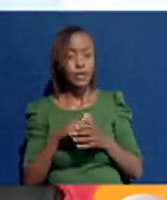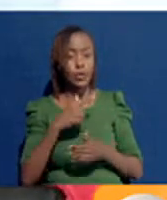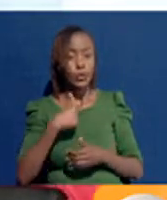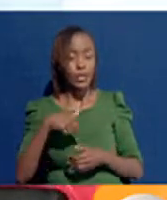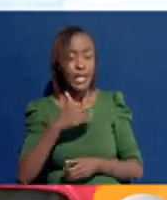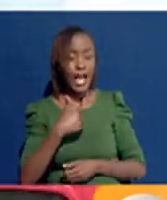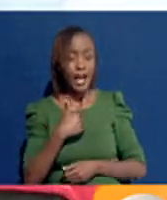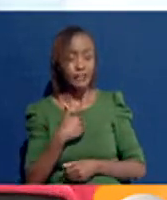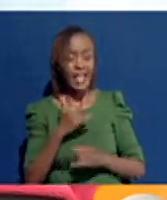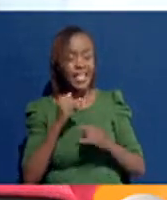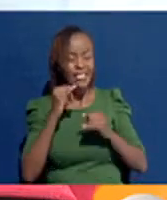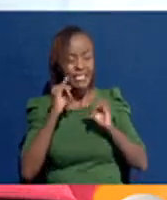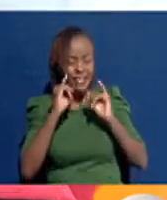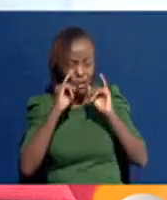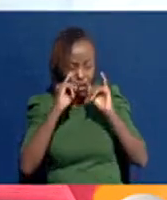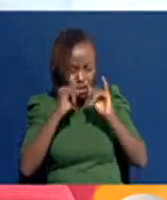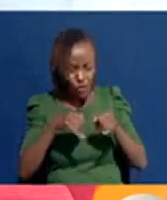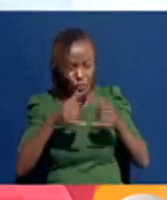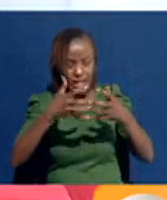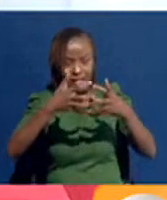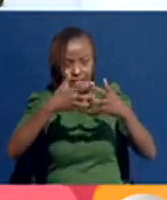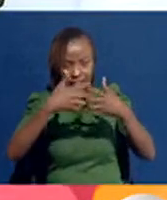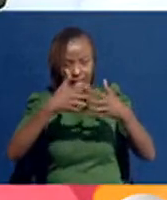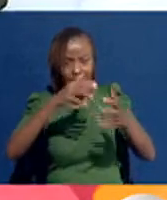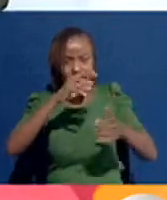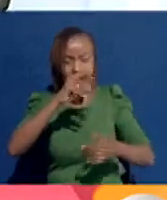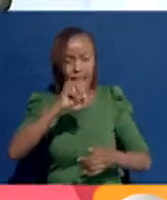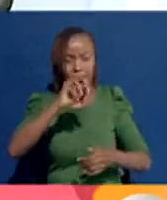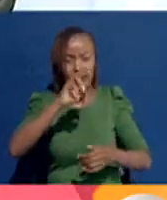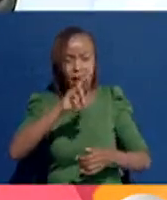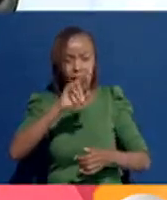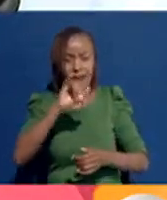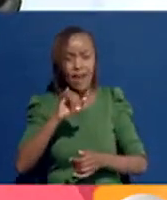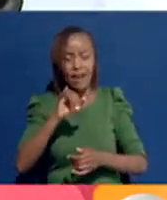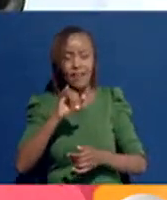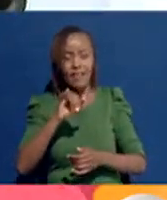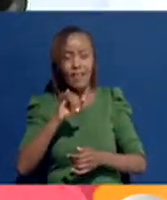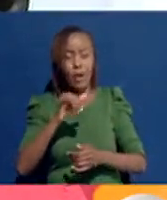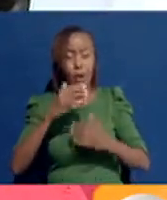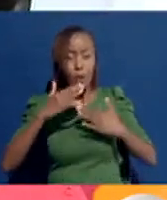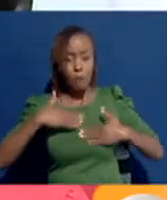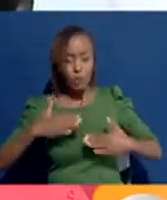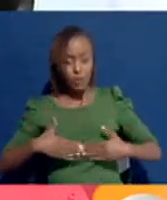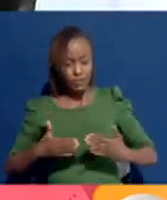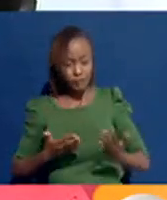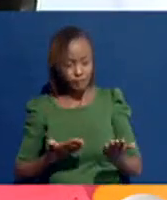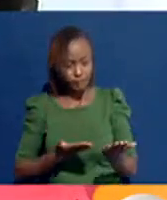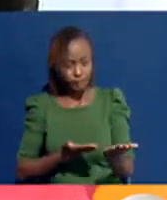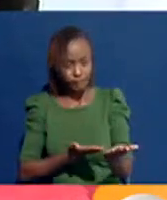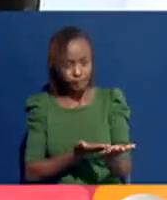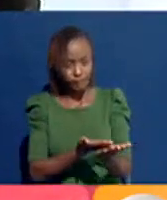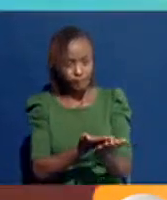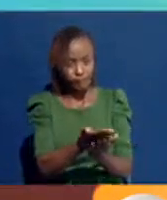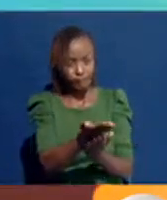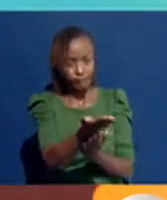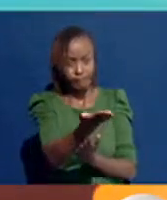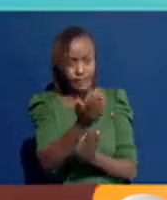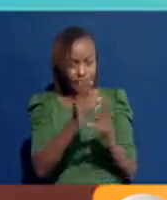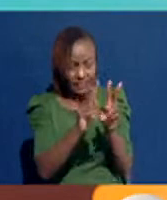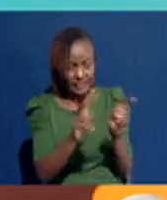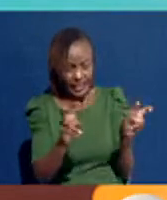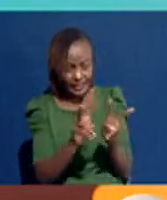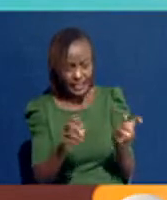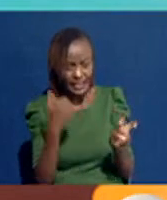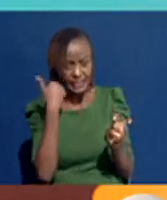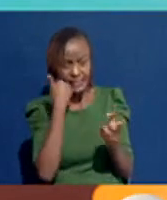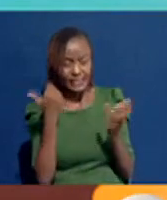latest equipment called MRI. This is another area which we have actually achieved our objectives by doing that. And then looking at the